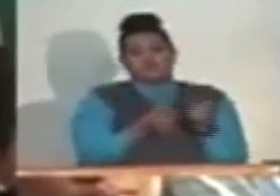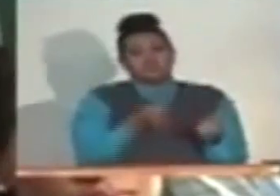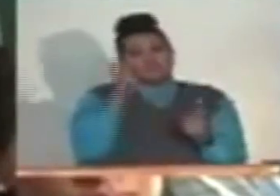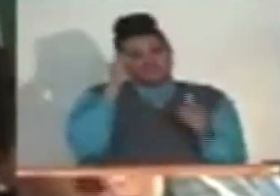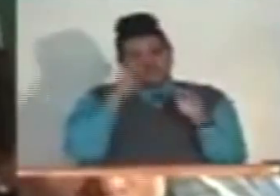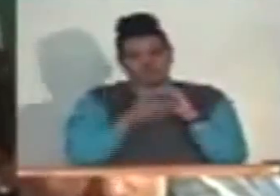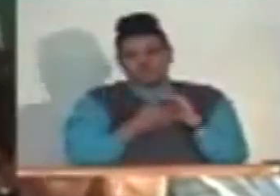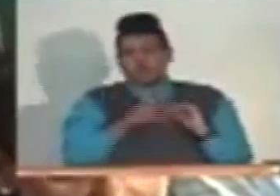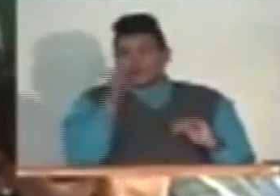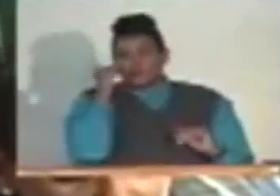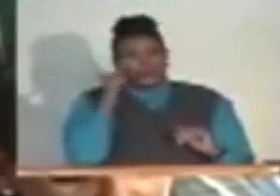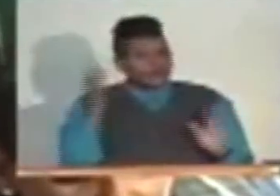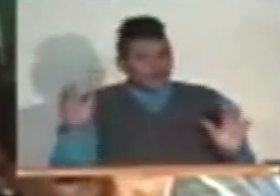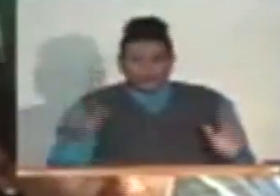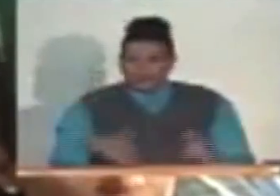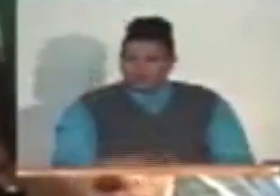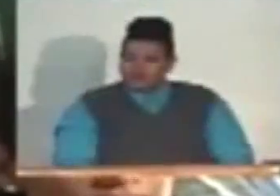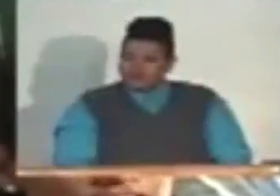for Jamaica.